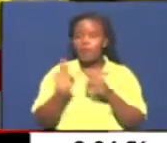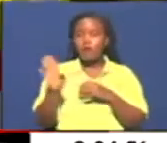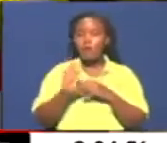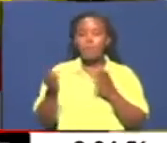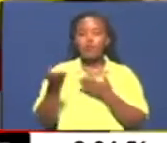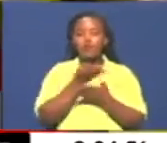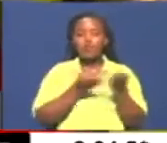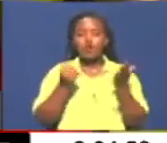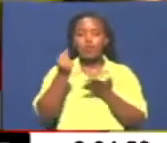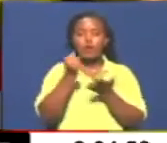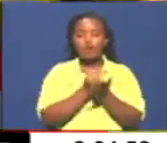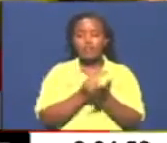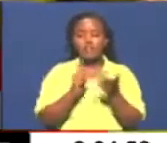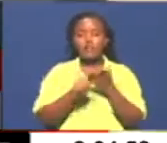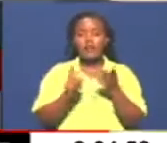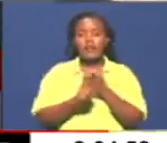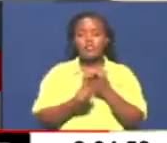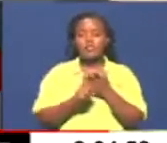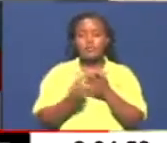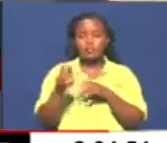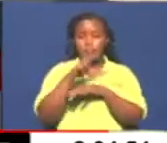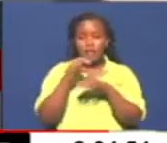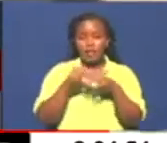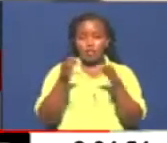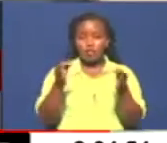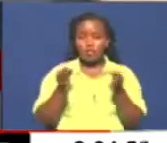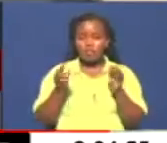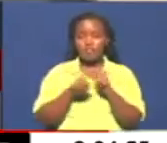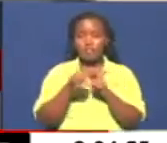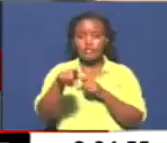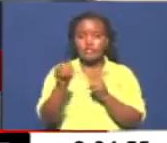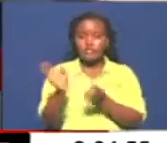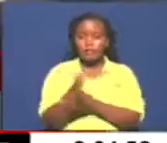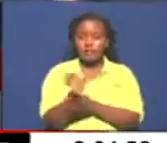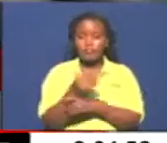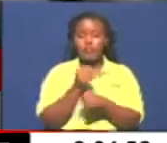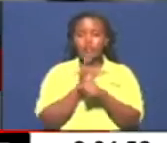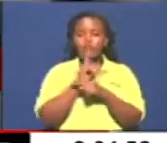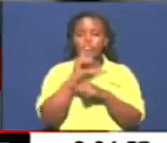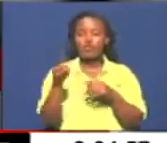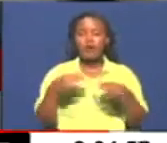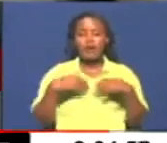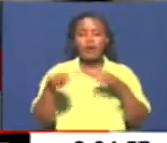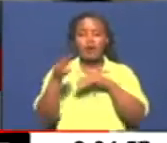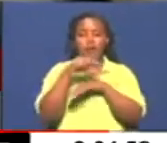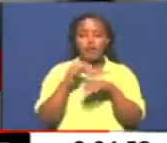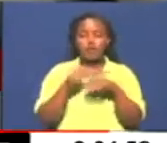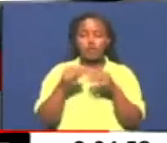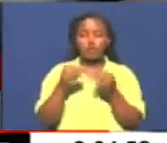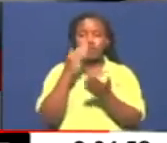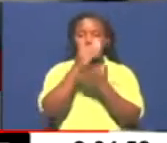the Treasury, as well as the Fisheries Department to formulate a comprehensive national seafarers program that will